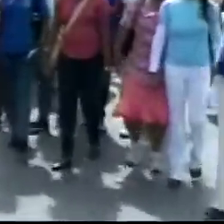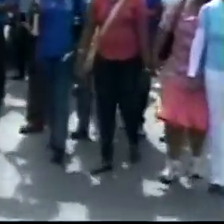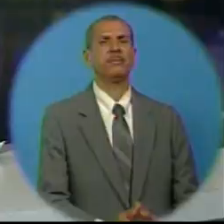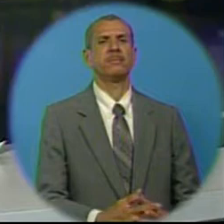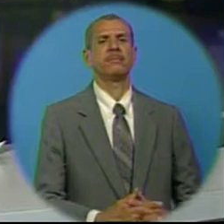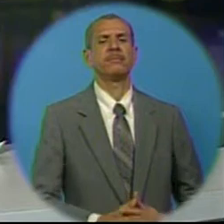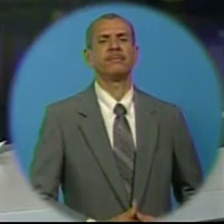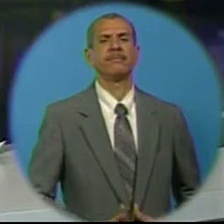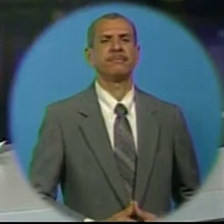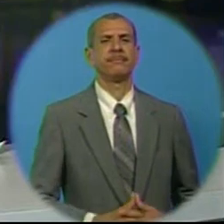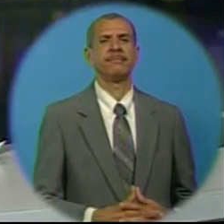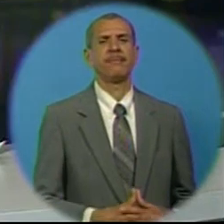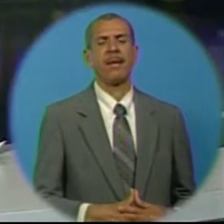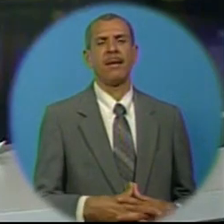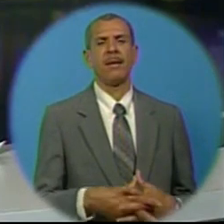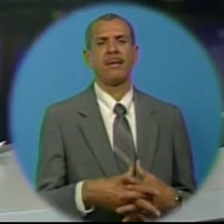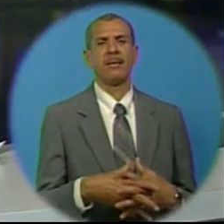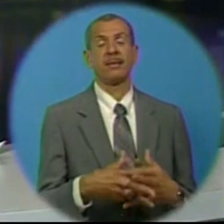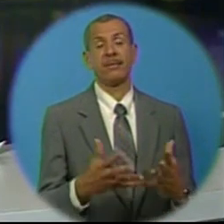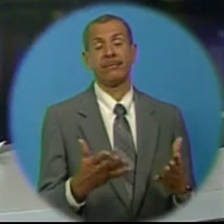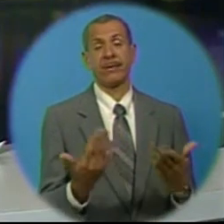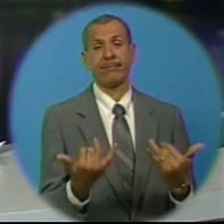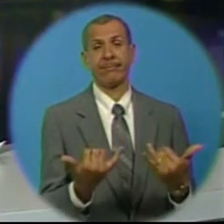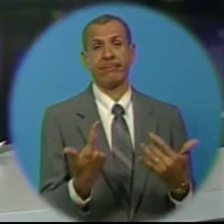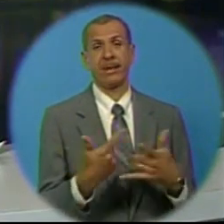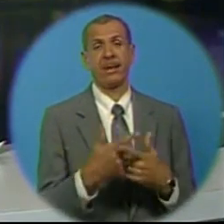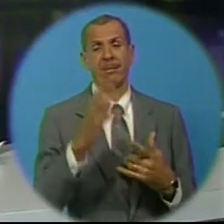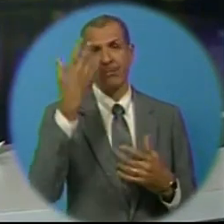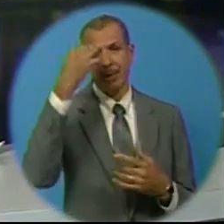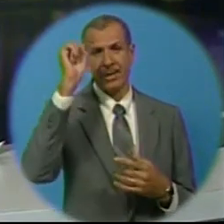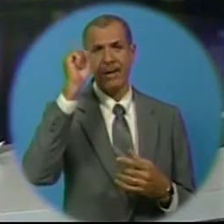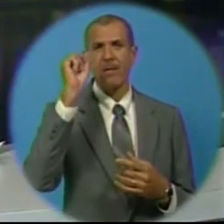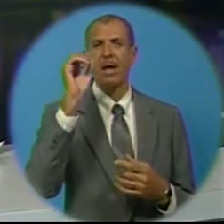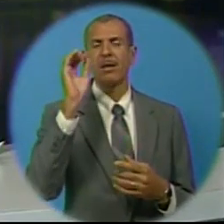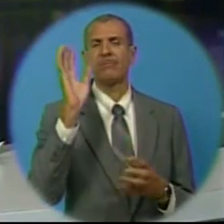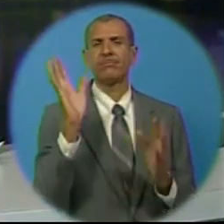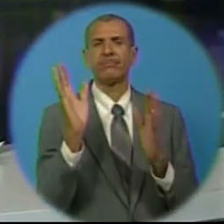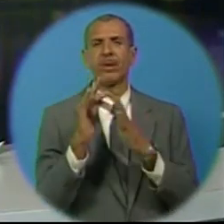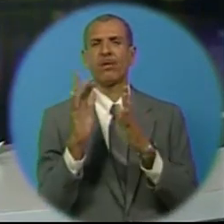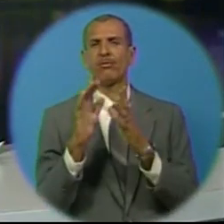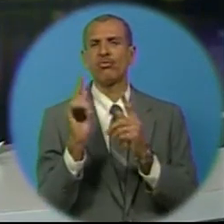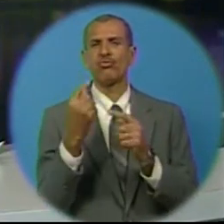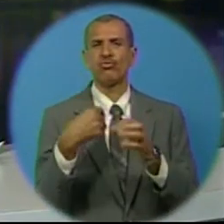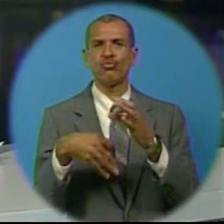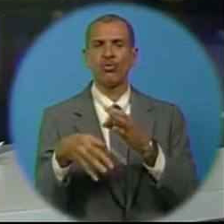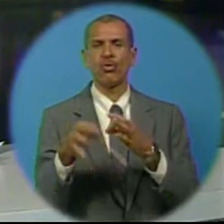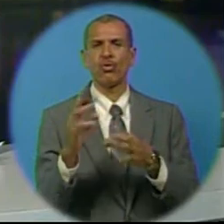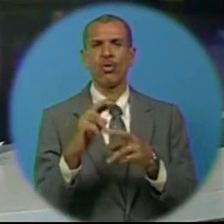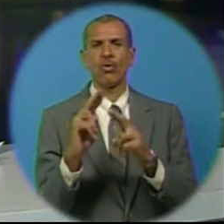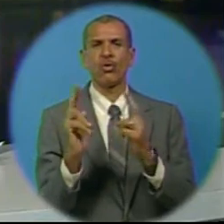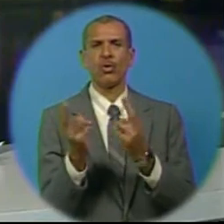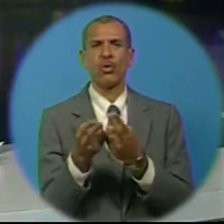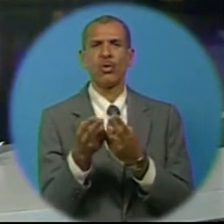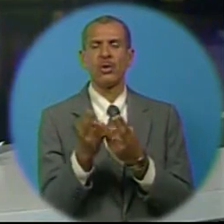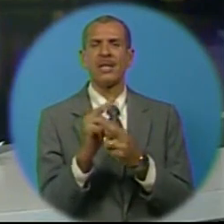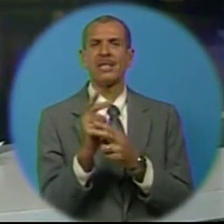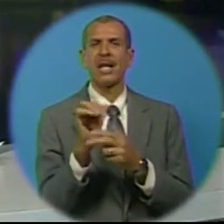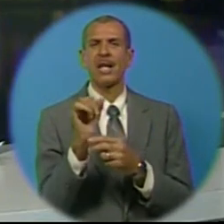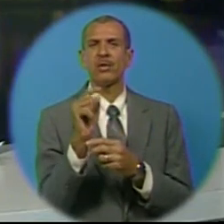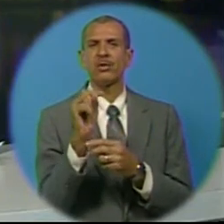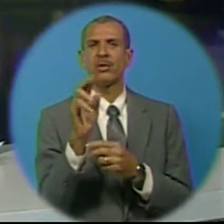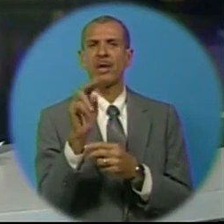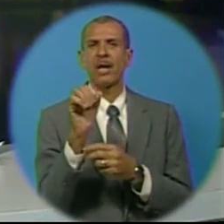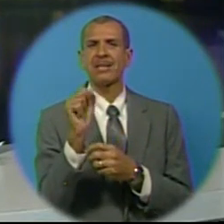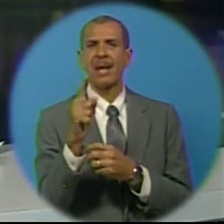News. Thank you, Kishmar. And in the meantime, the president of the Congress of Trade Unions and Staff Associations, or C2SAB,